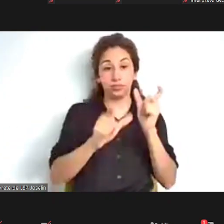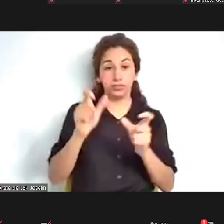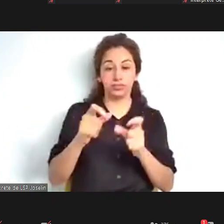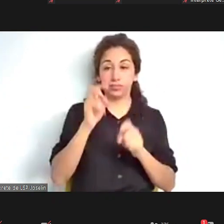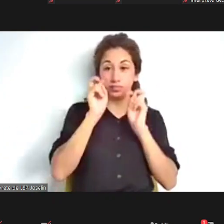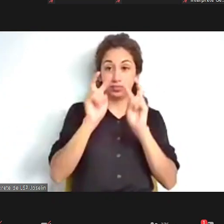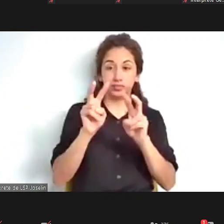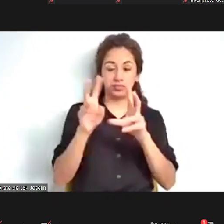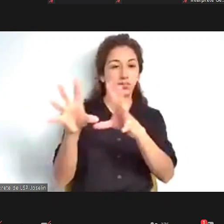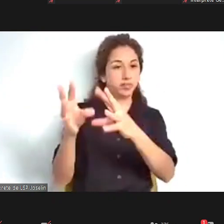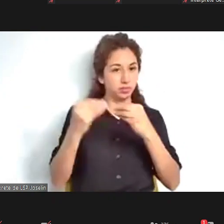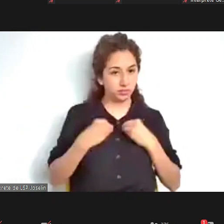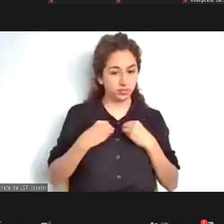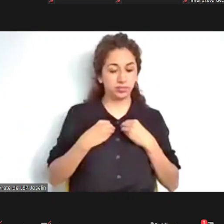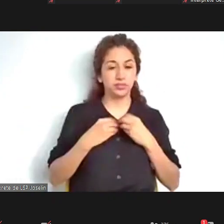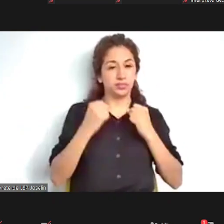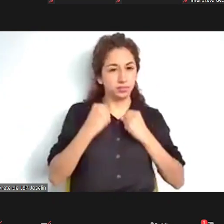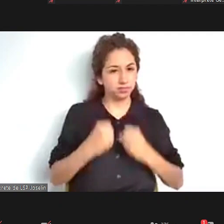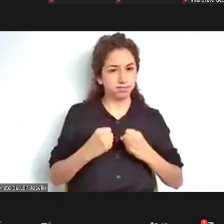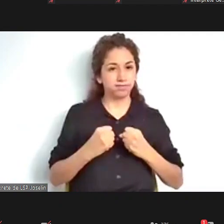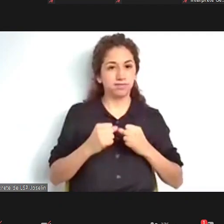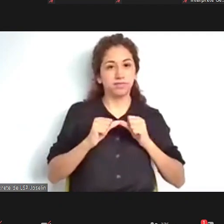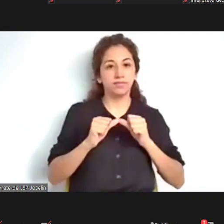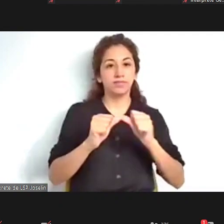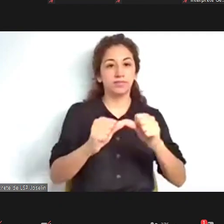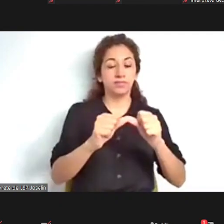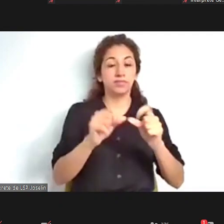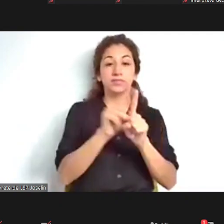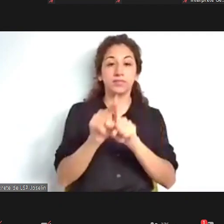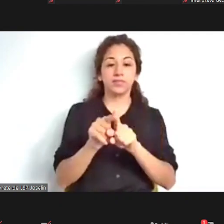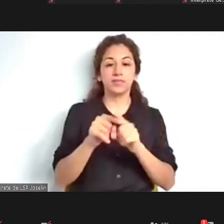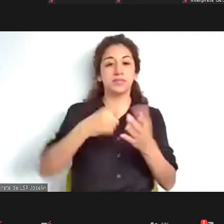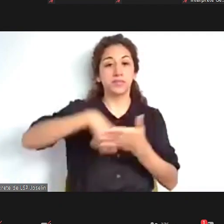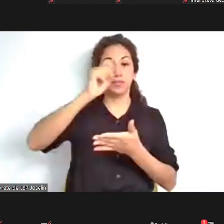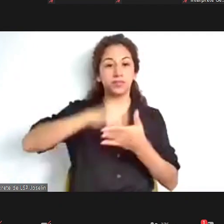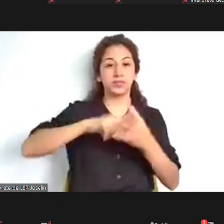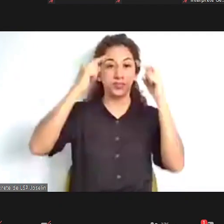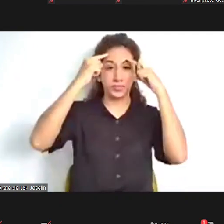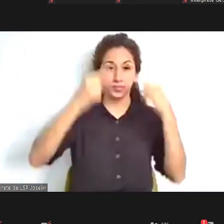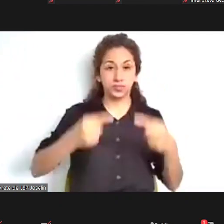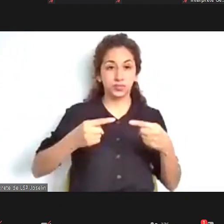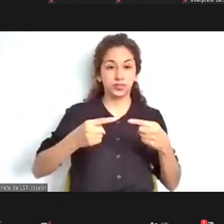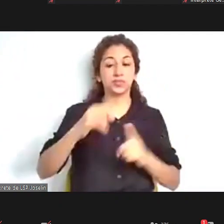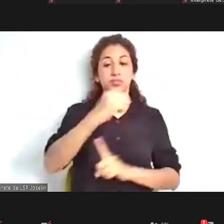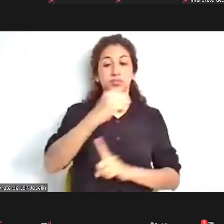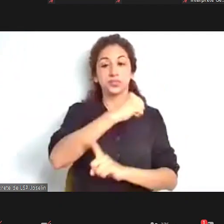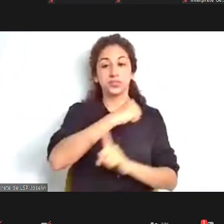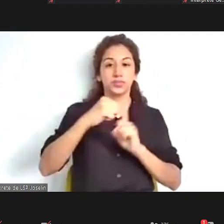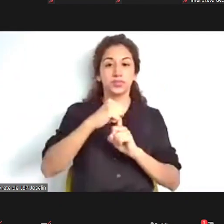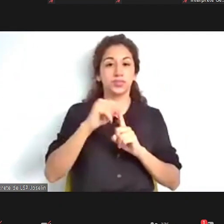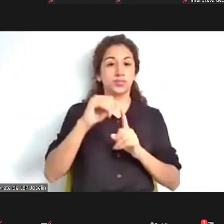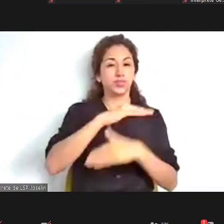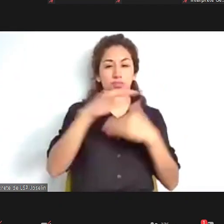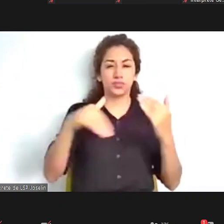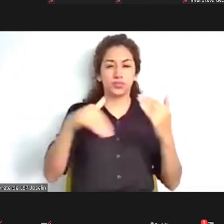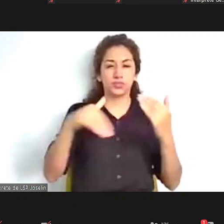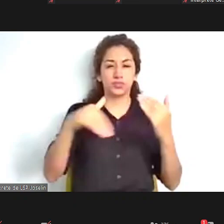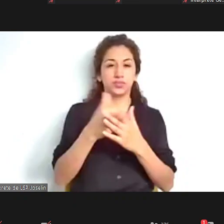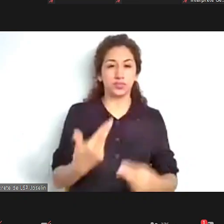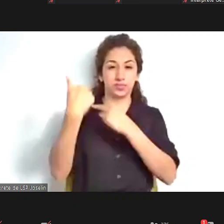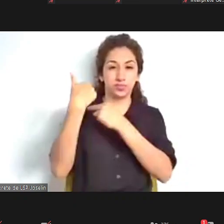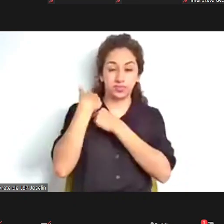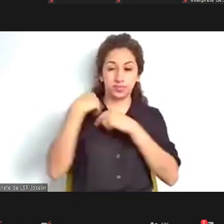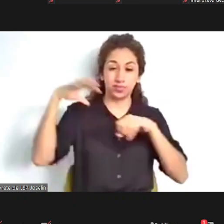coordination to be sustained and reinforced and gather also to a business agreement and the